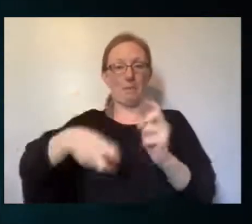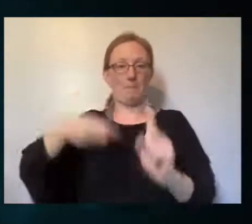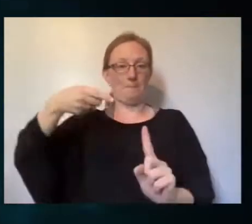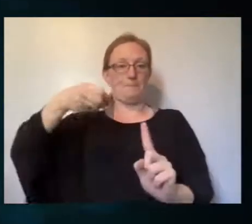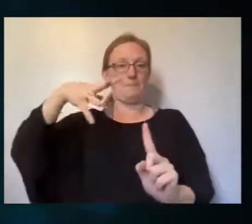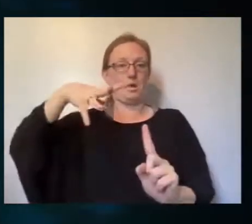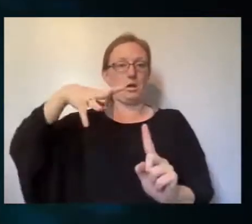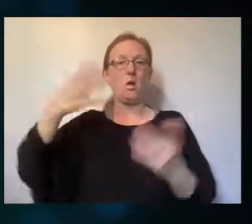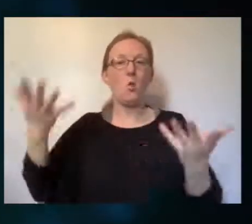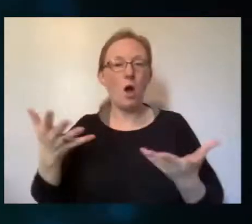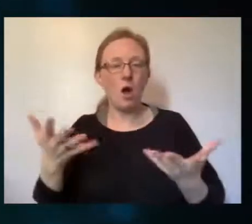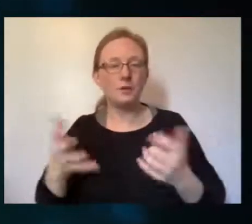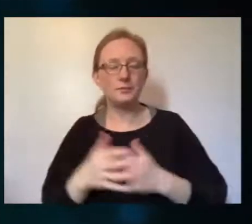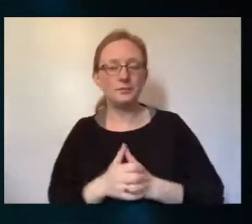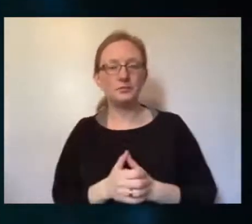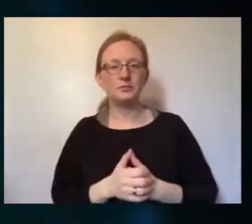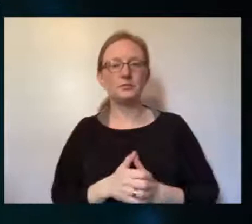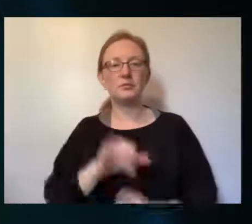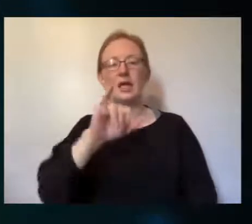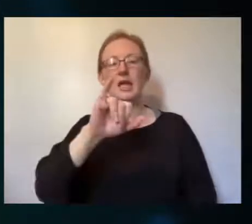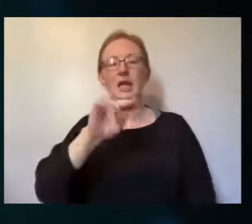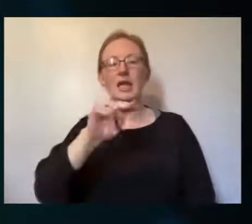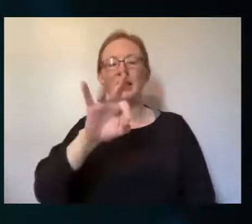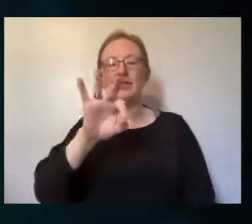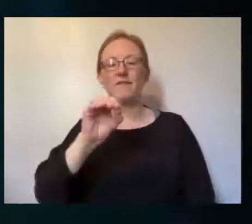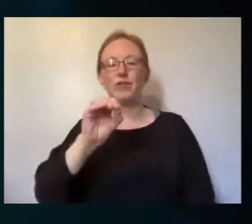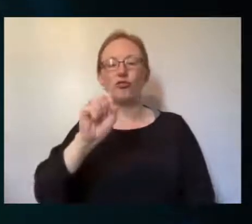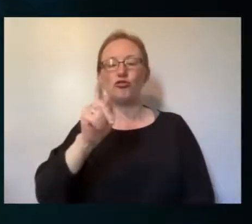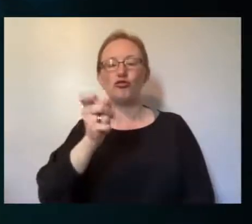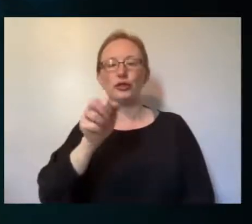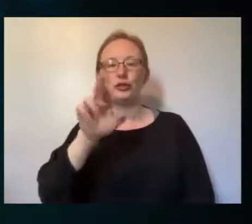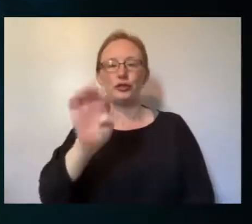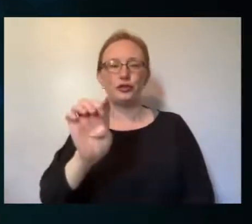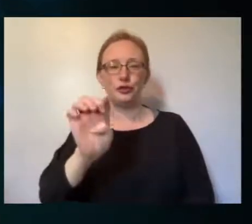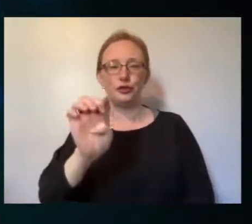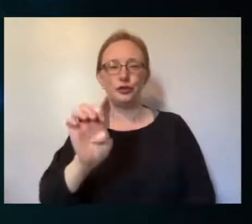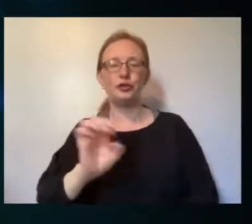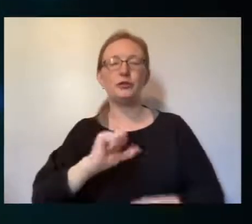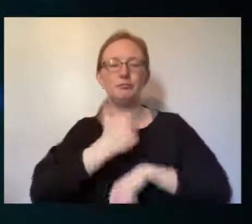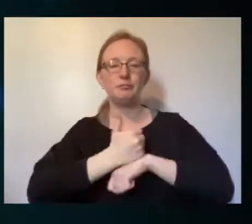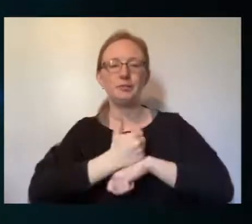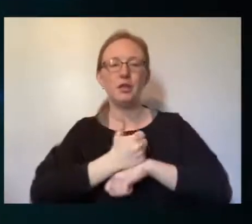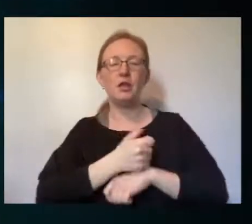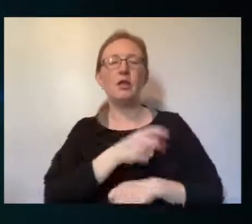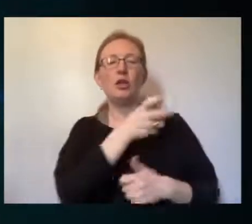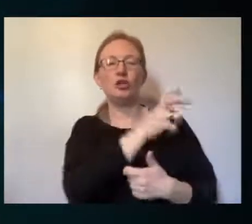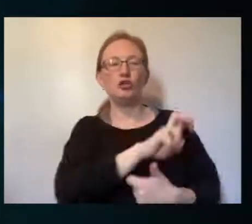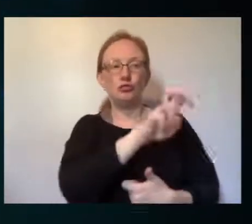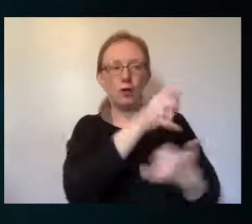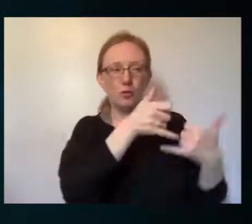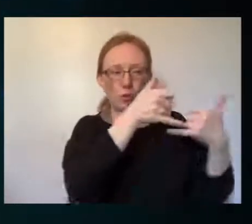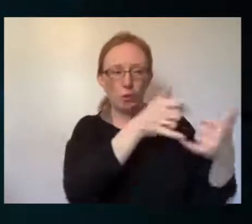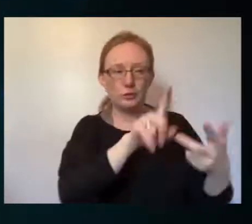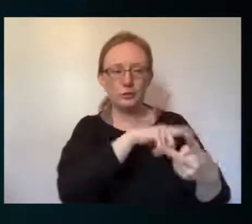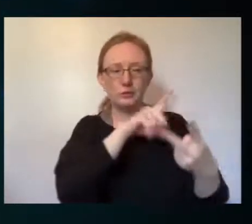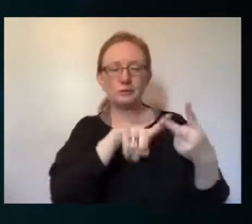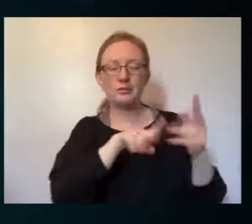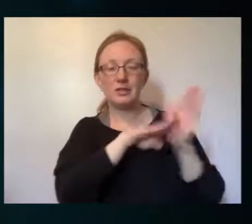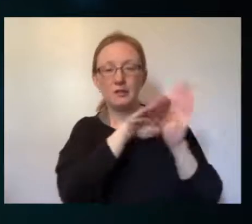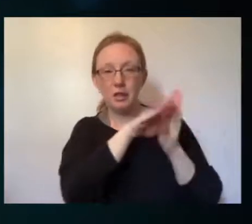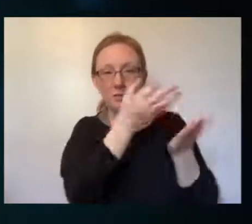So these systems that we put in place or fail to put in place, like the travel awards, development